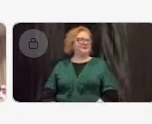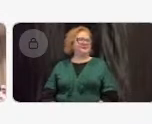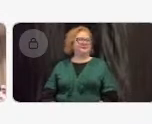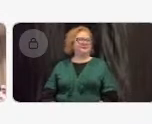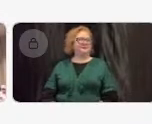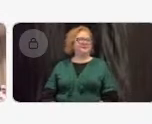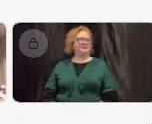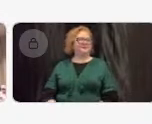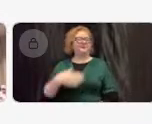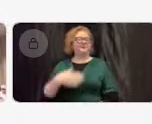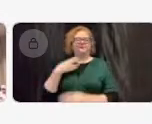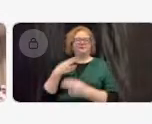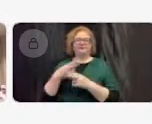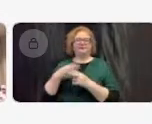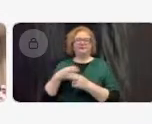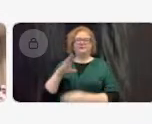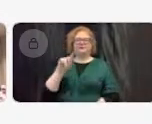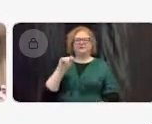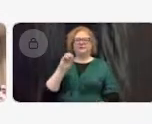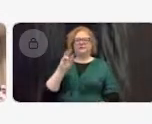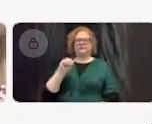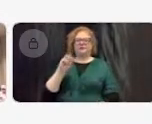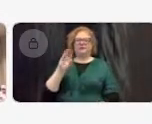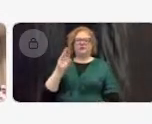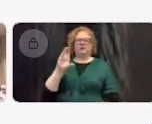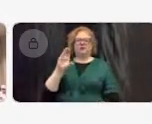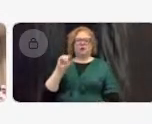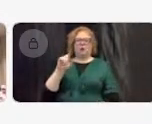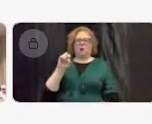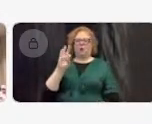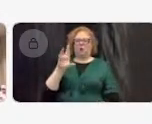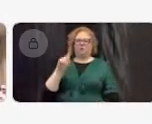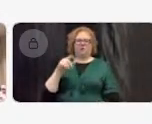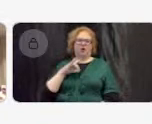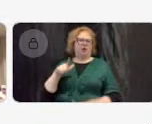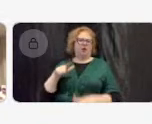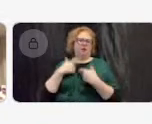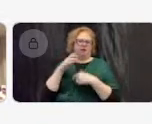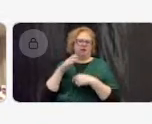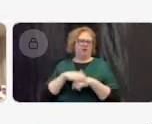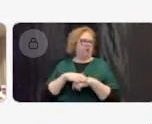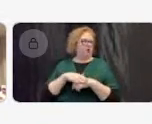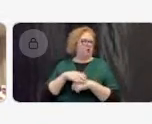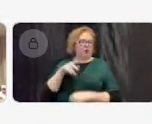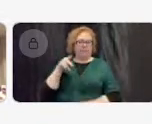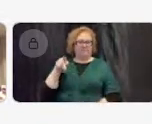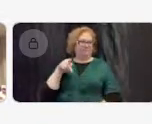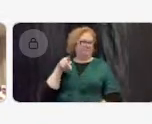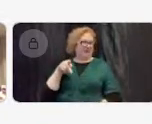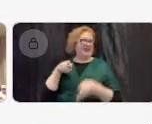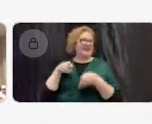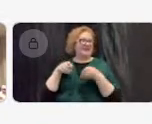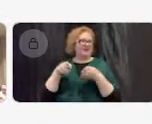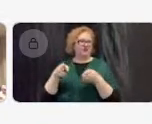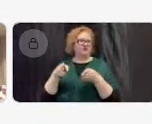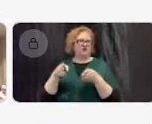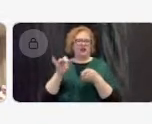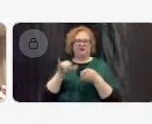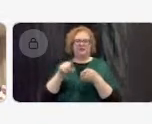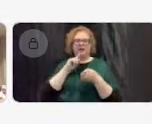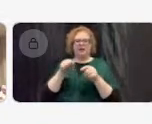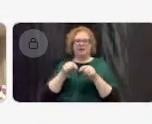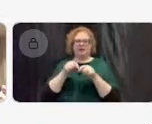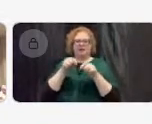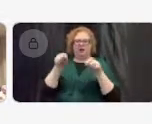My name's Tom Colford. I live on P Street, which is just opposite the alley. The